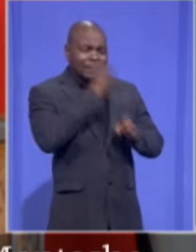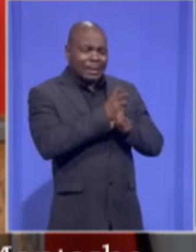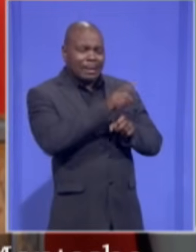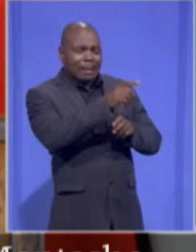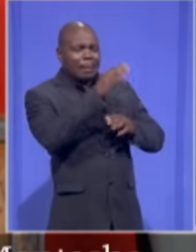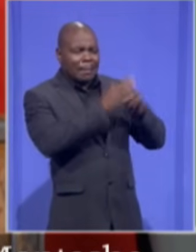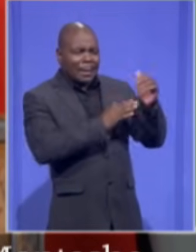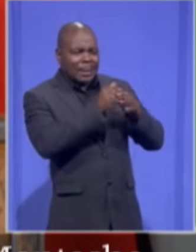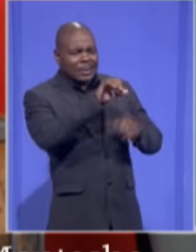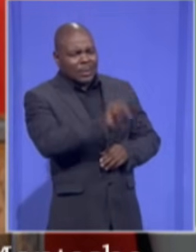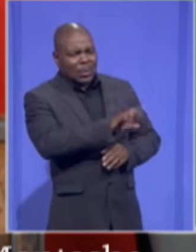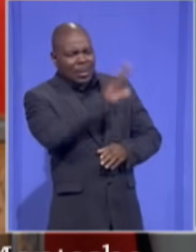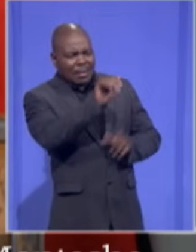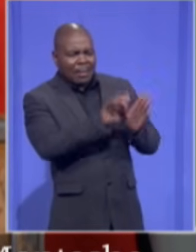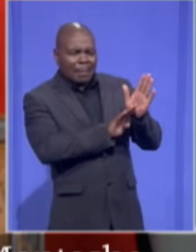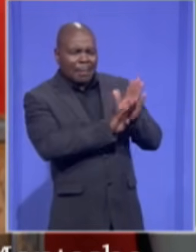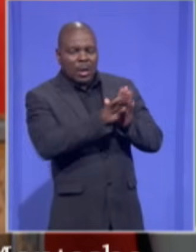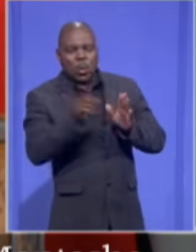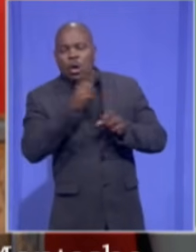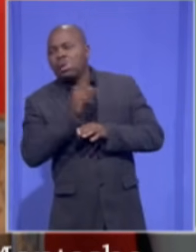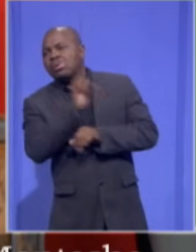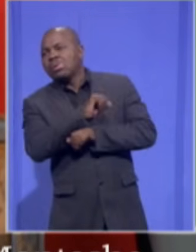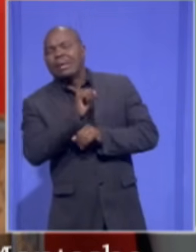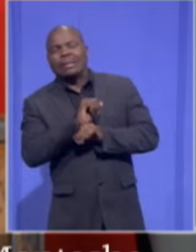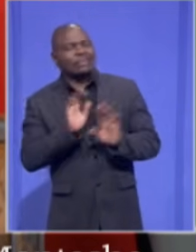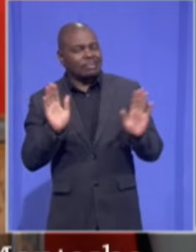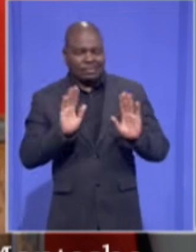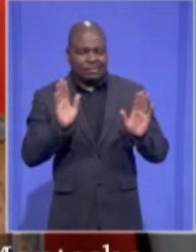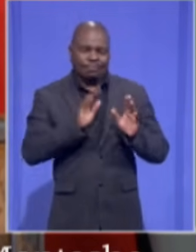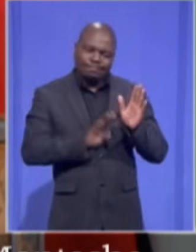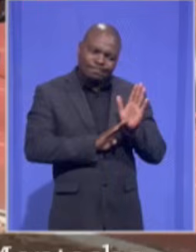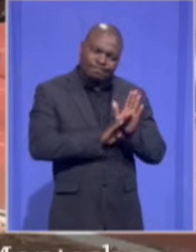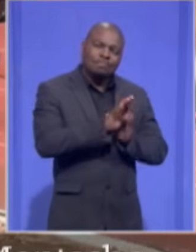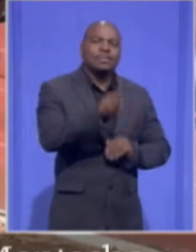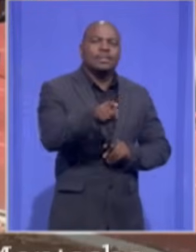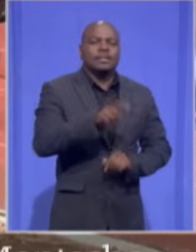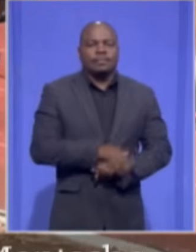of building a more just and more equal South Africa.